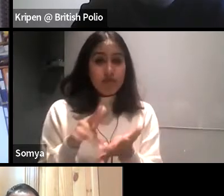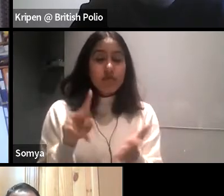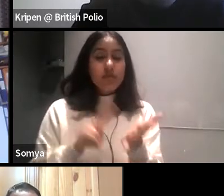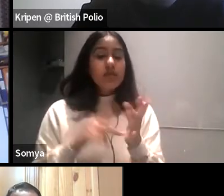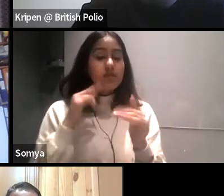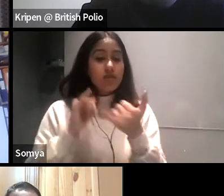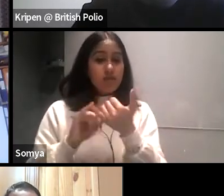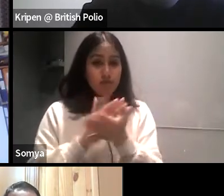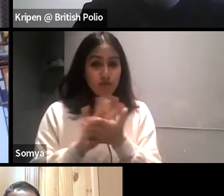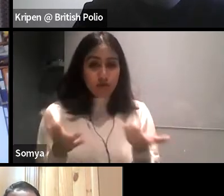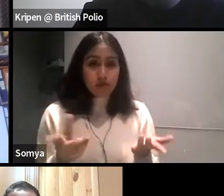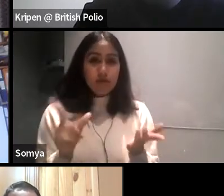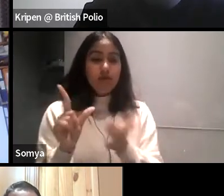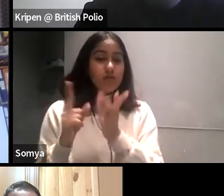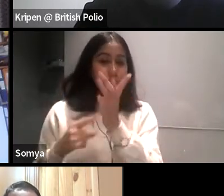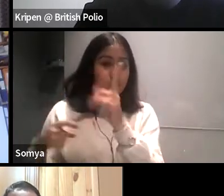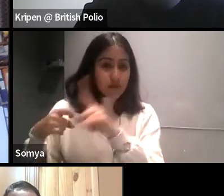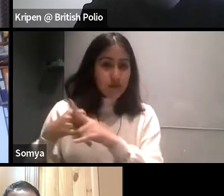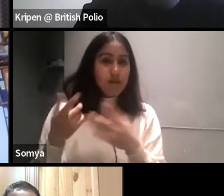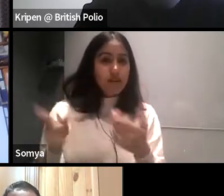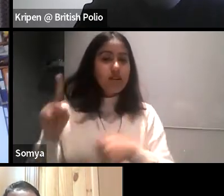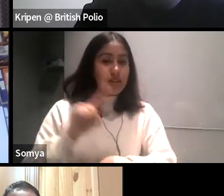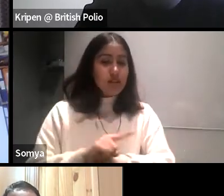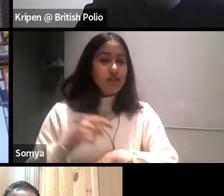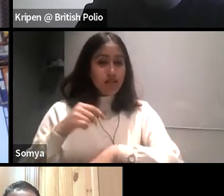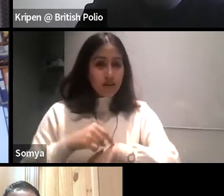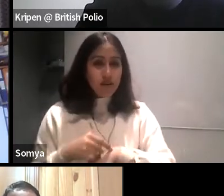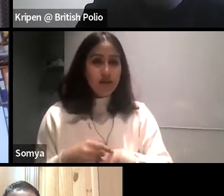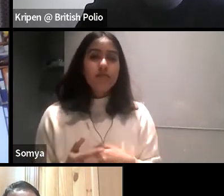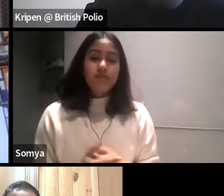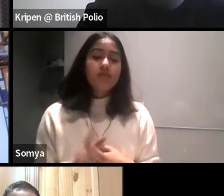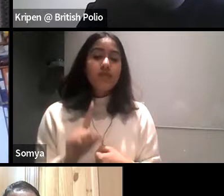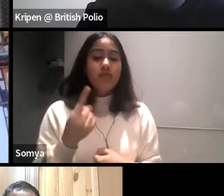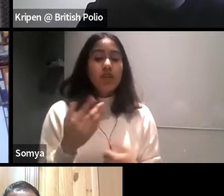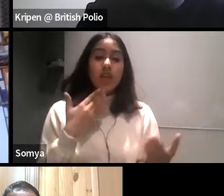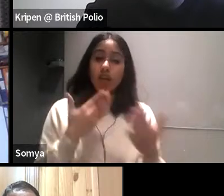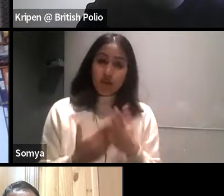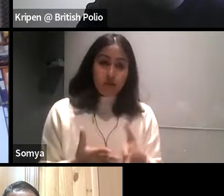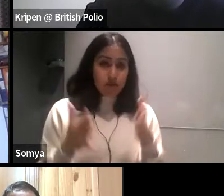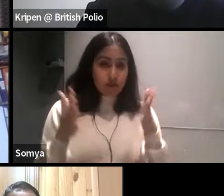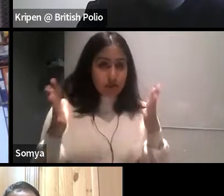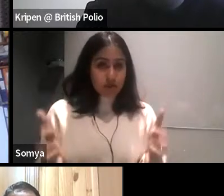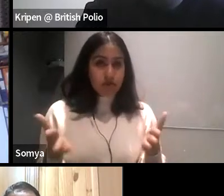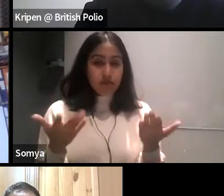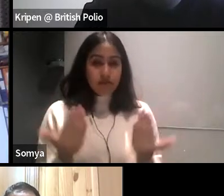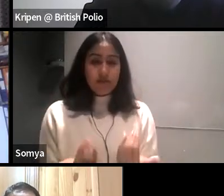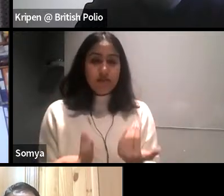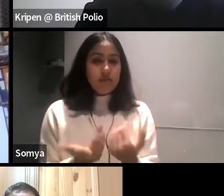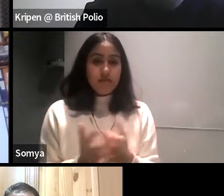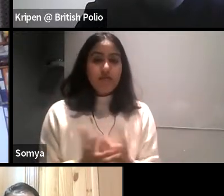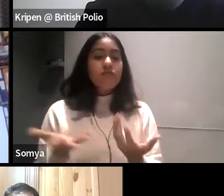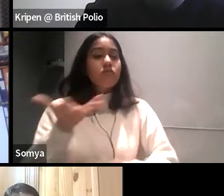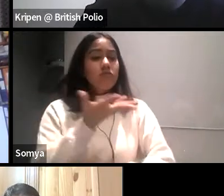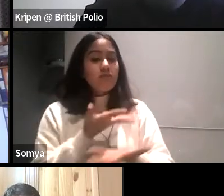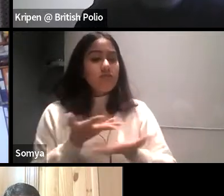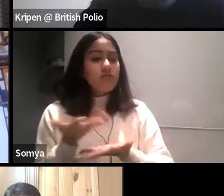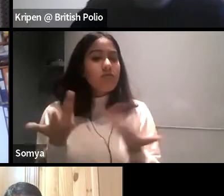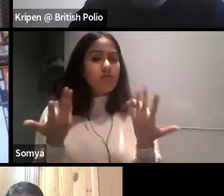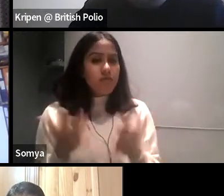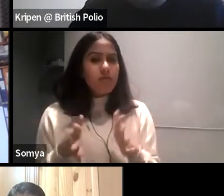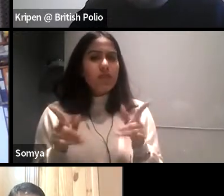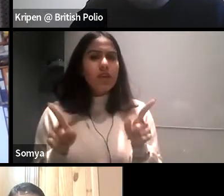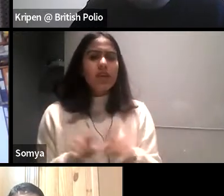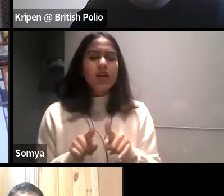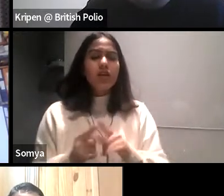there, and UK definitely is the daytime. So thank you very much. So I think overall, looking at the kind of discussions we had and the kind